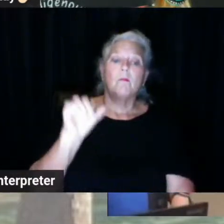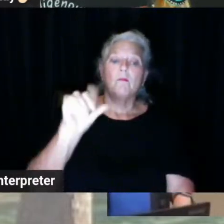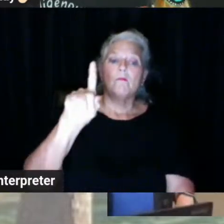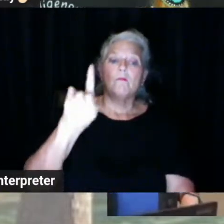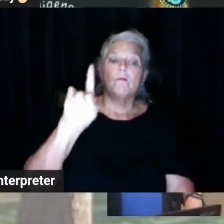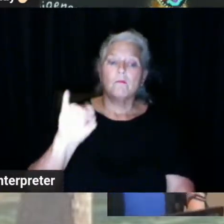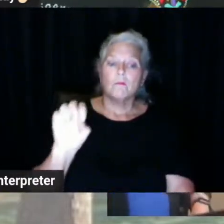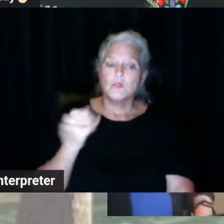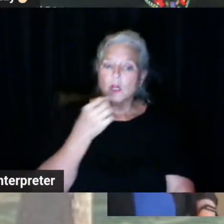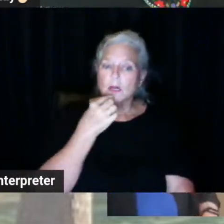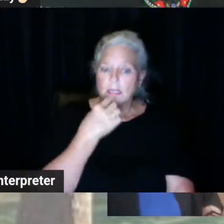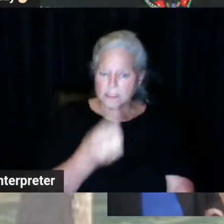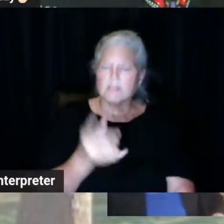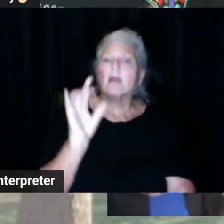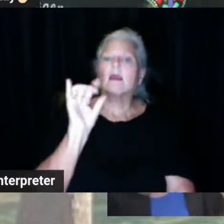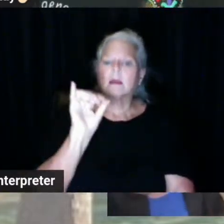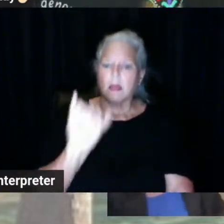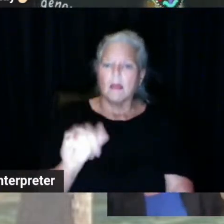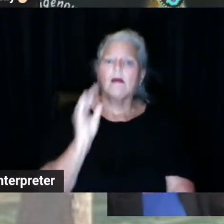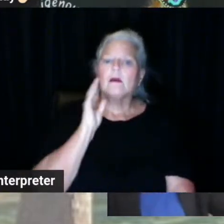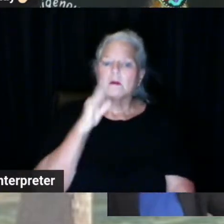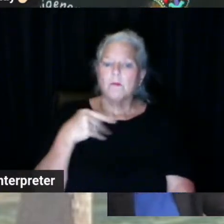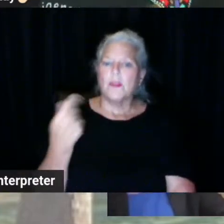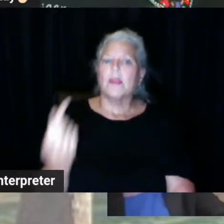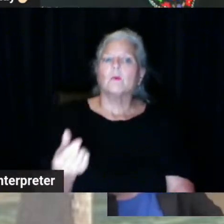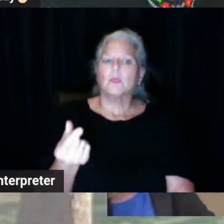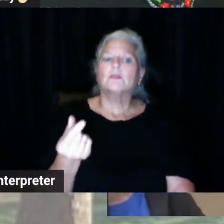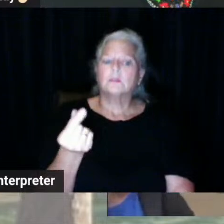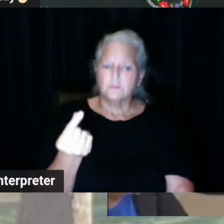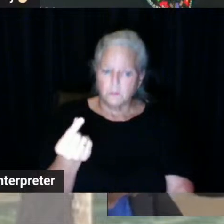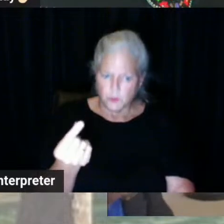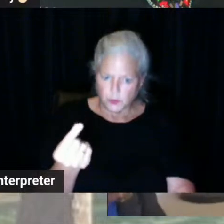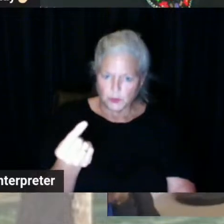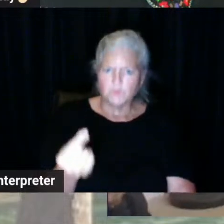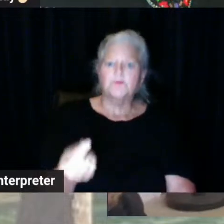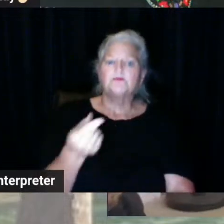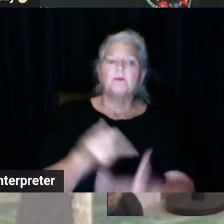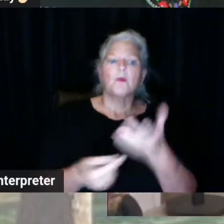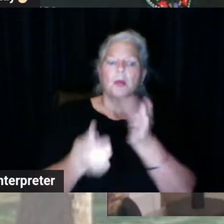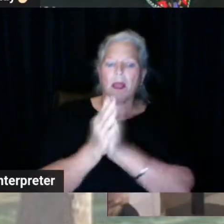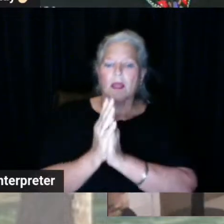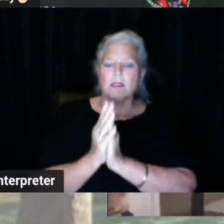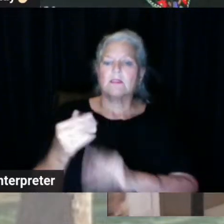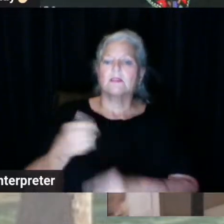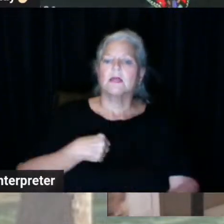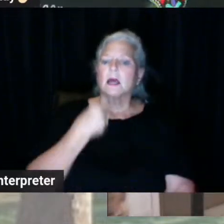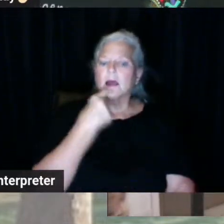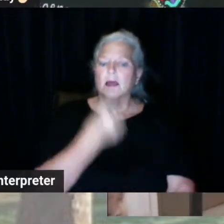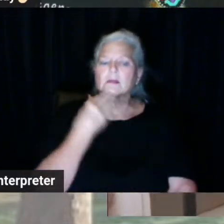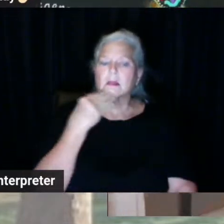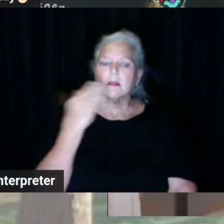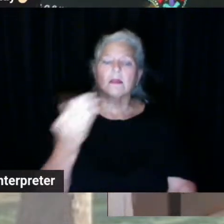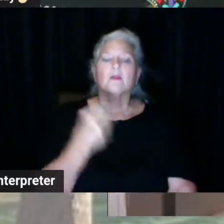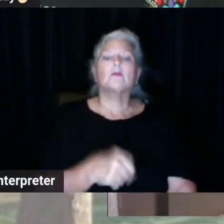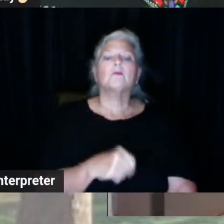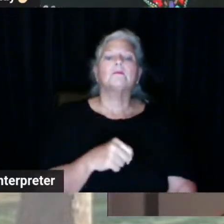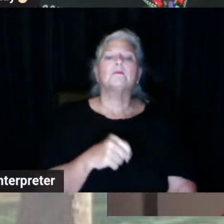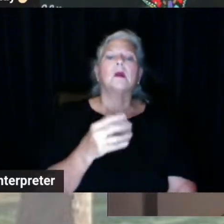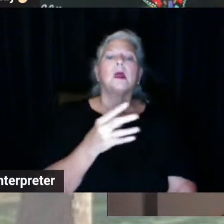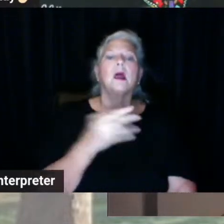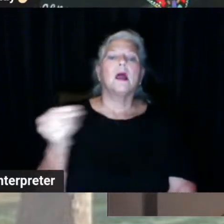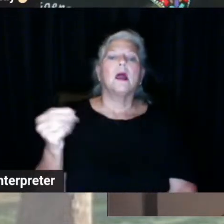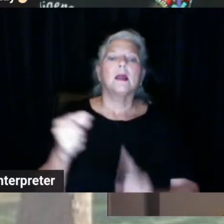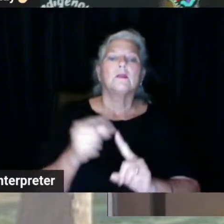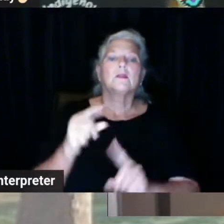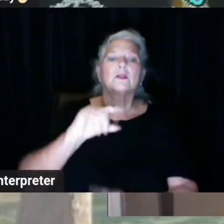just this one section, and that made total sense to me. I offer my sincere thanks to Mr. Duty as well as to Jen Kamalian